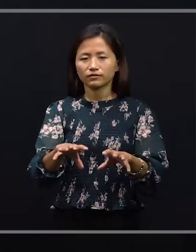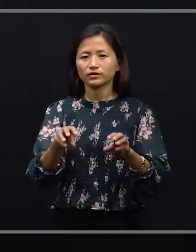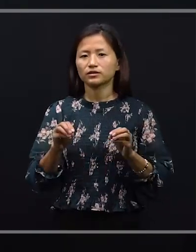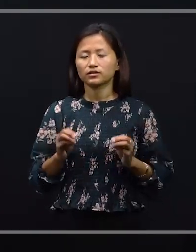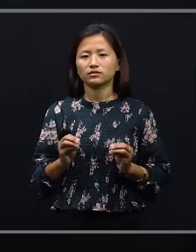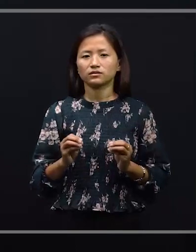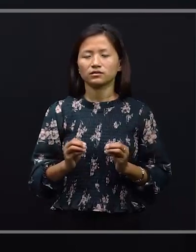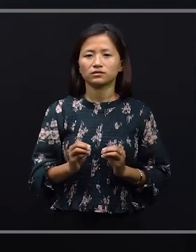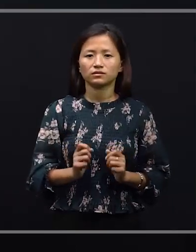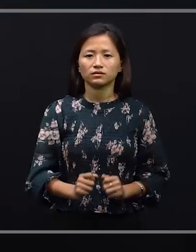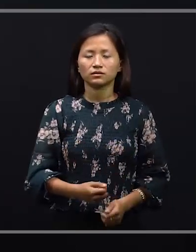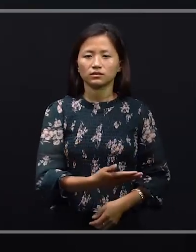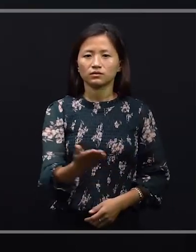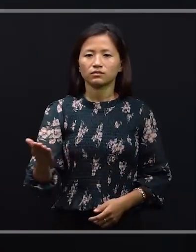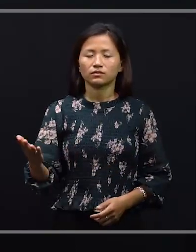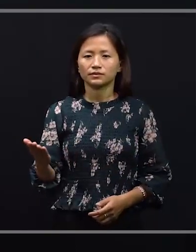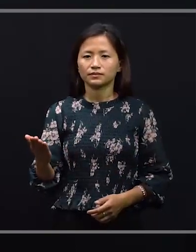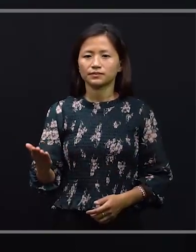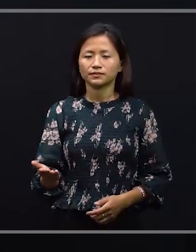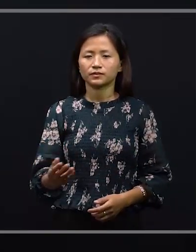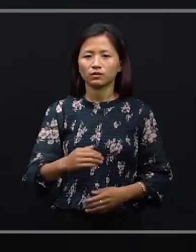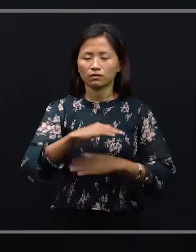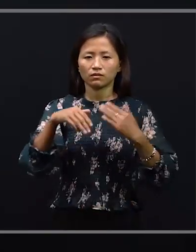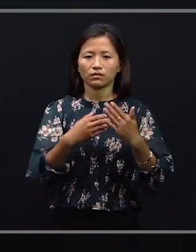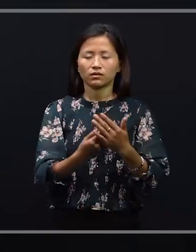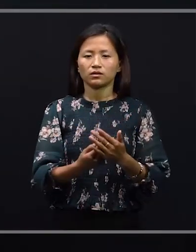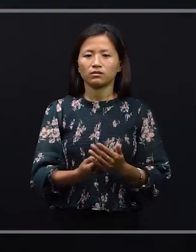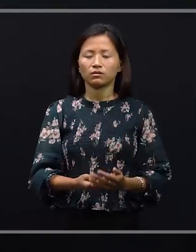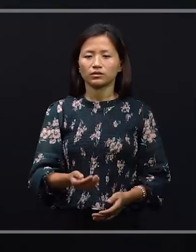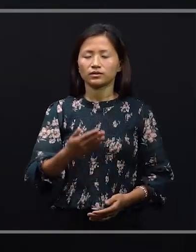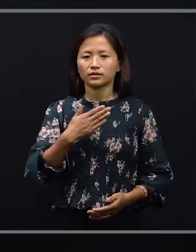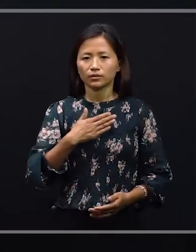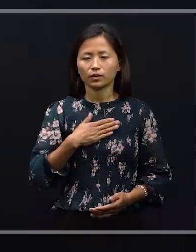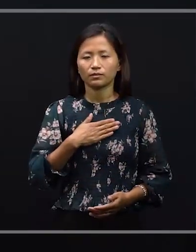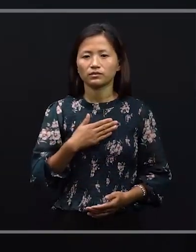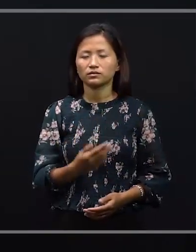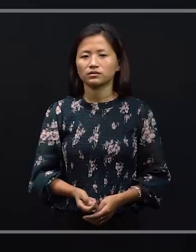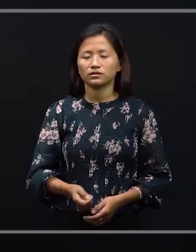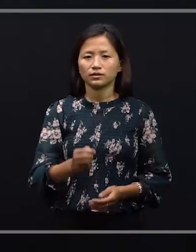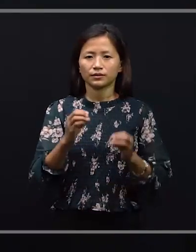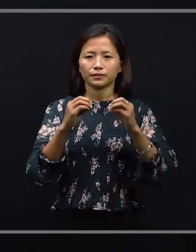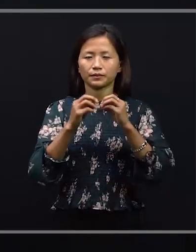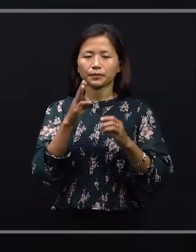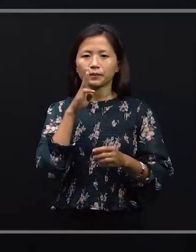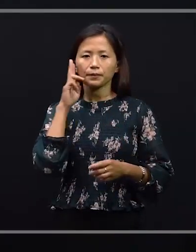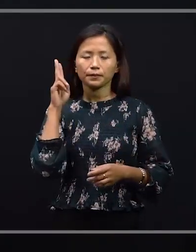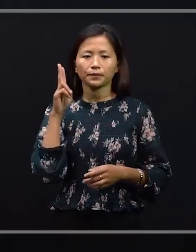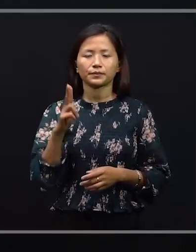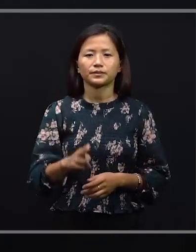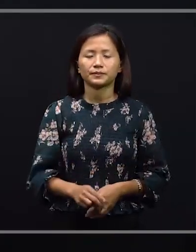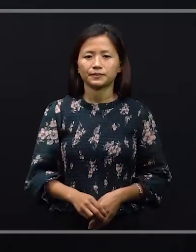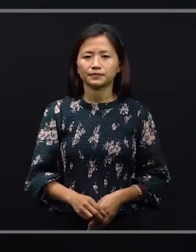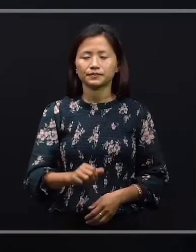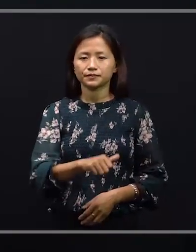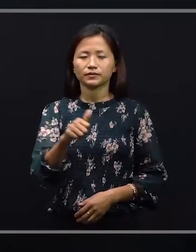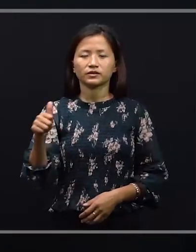now, they want to make sure that all the Muslims are loyal. Okay, they are loyal to the Britishers. Then another one